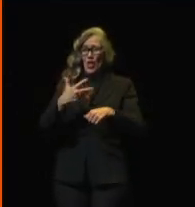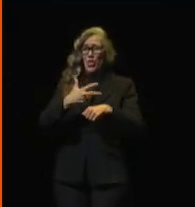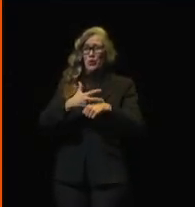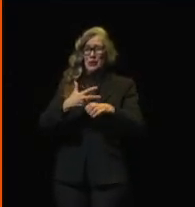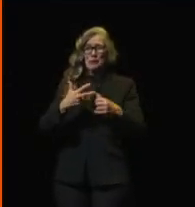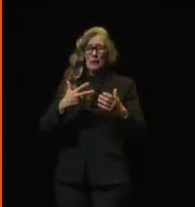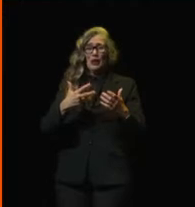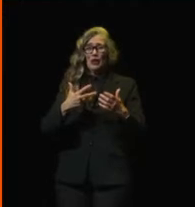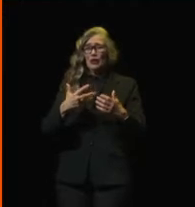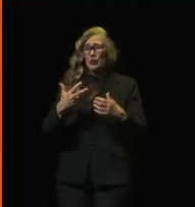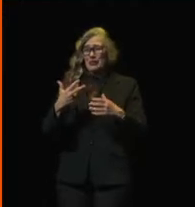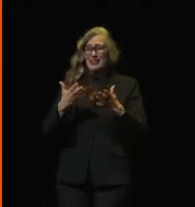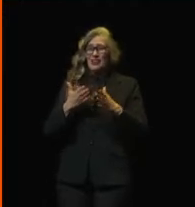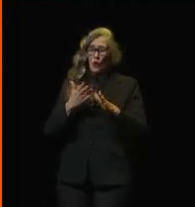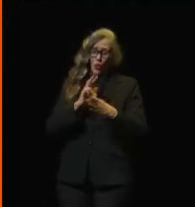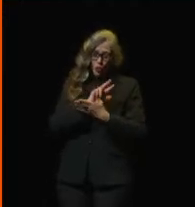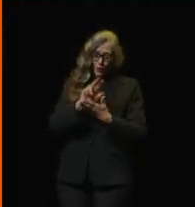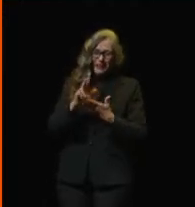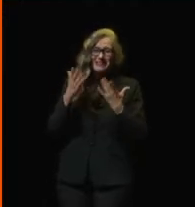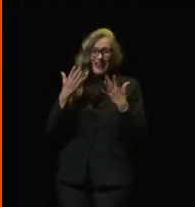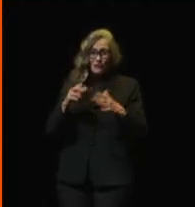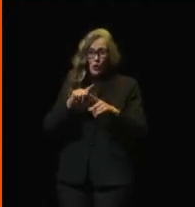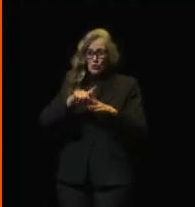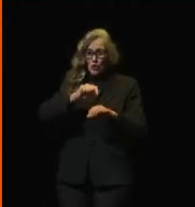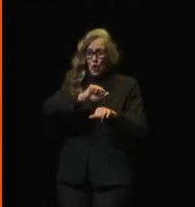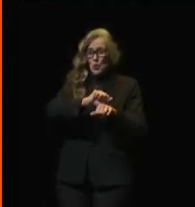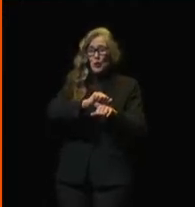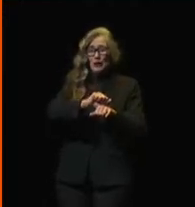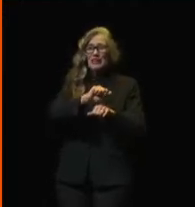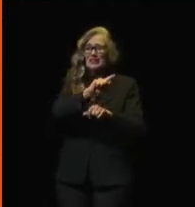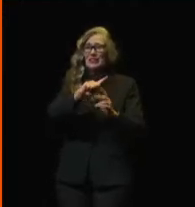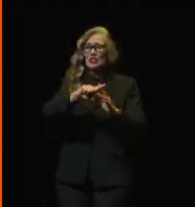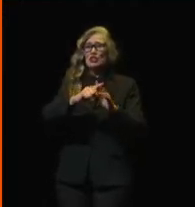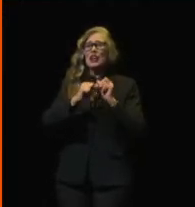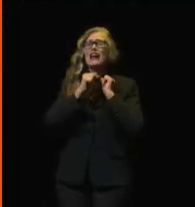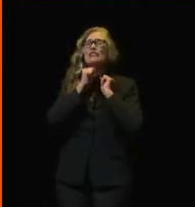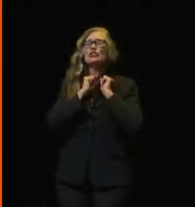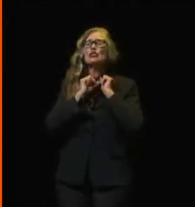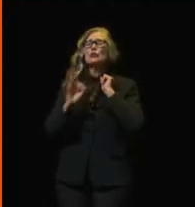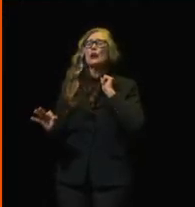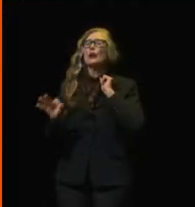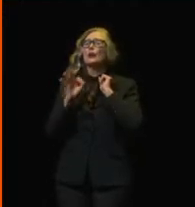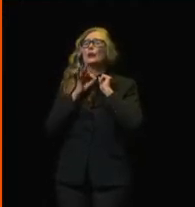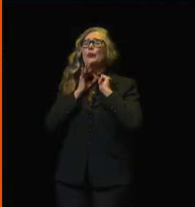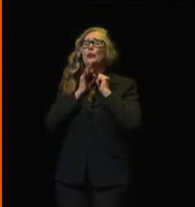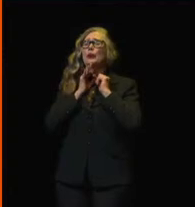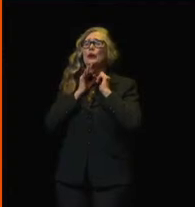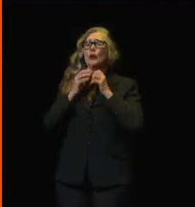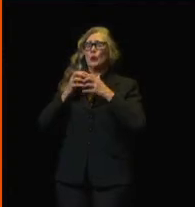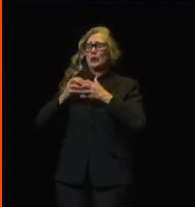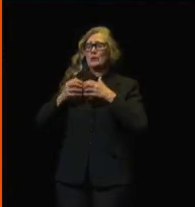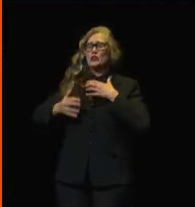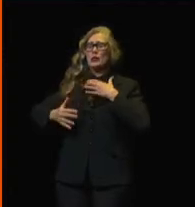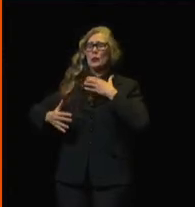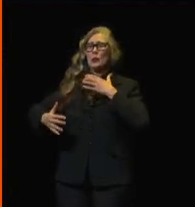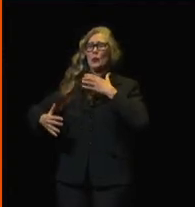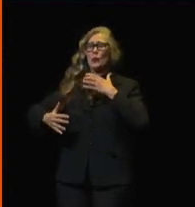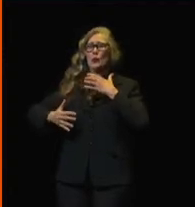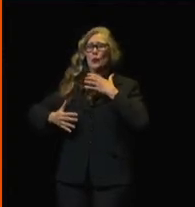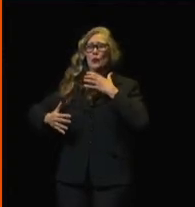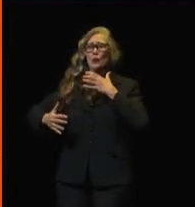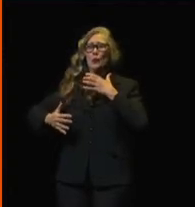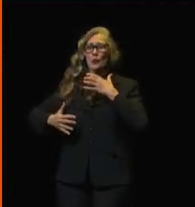that a ventilator could help him breathe. That surgery made it possible for him and other ALS patients to outlive